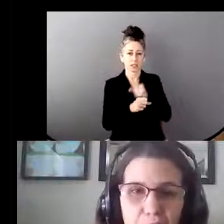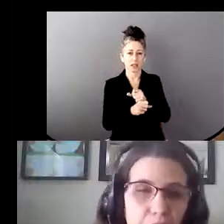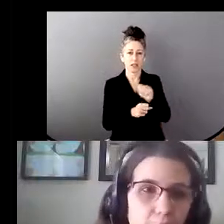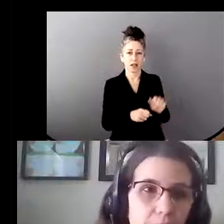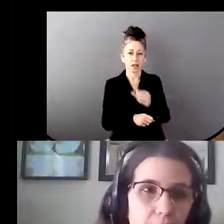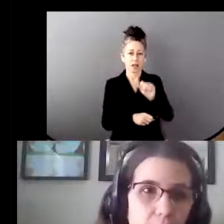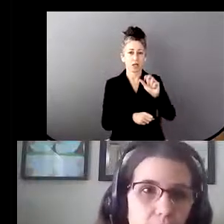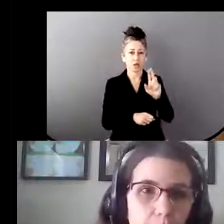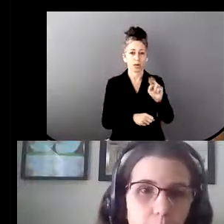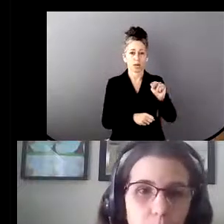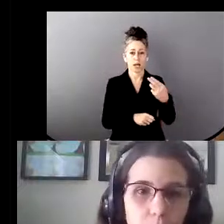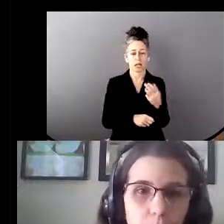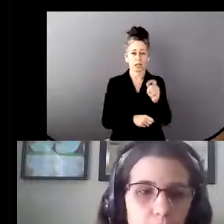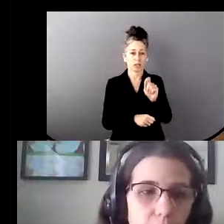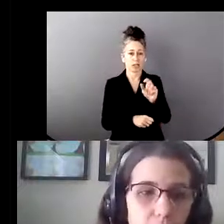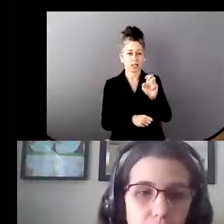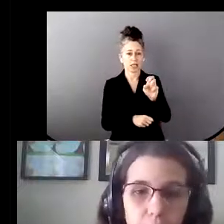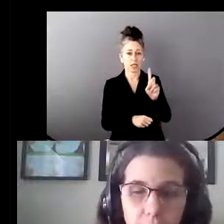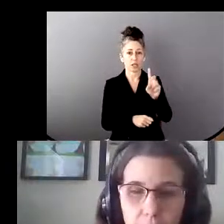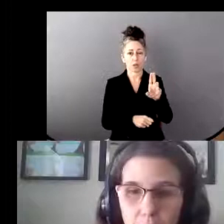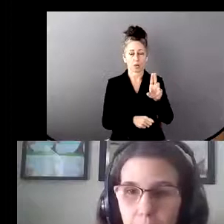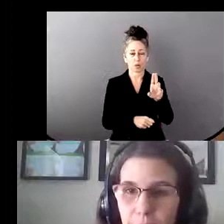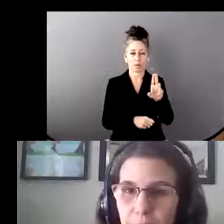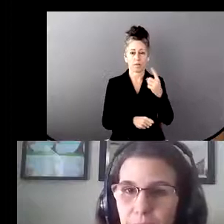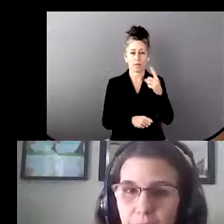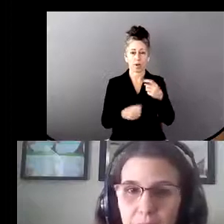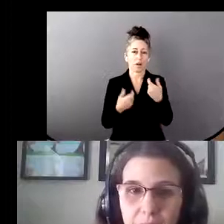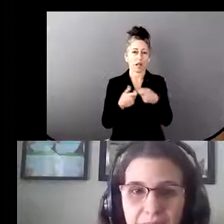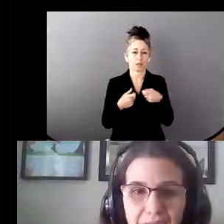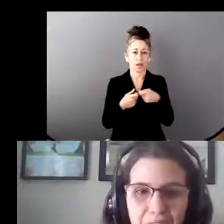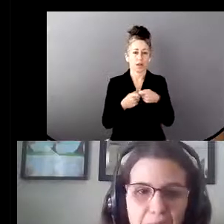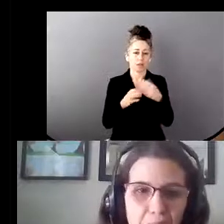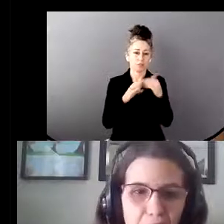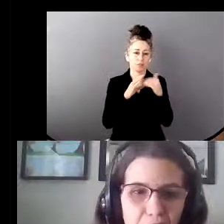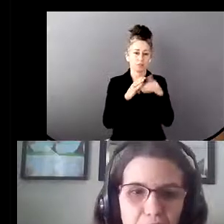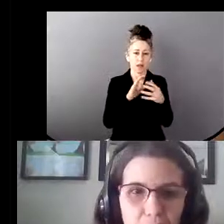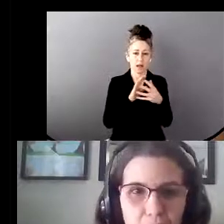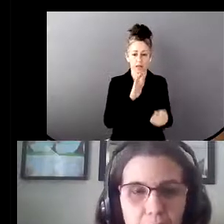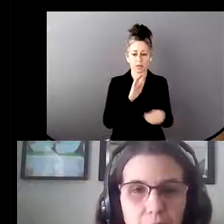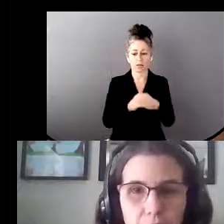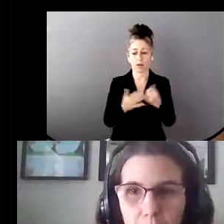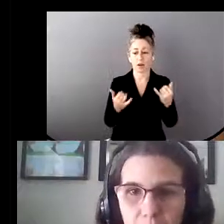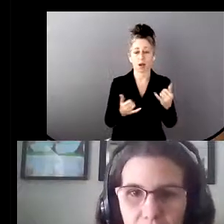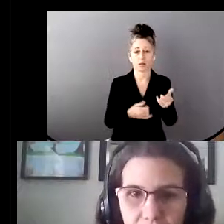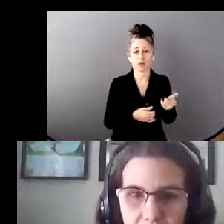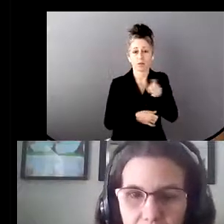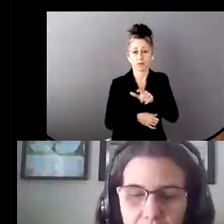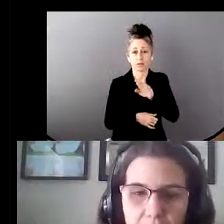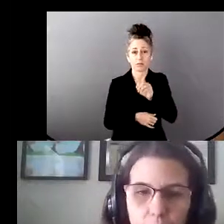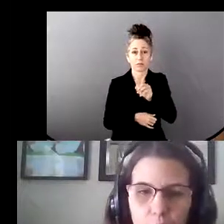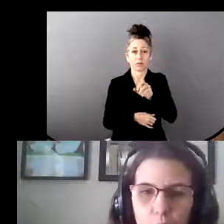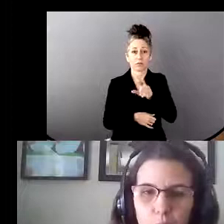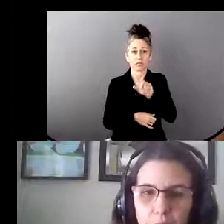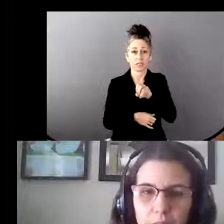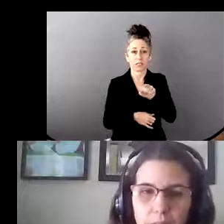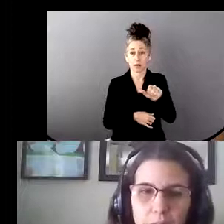disability.statistics@unh.edu to request a hard copy or an electronic copy. And now I will turn it over to my colleague Marisa,